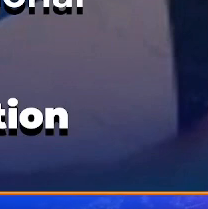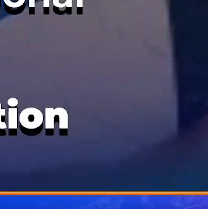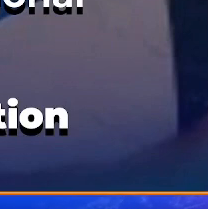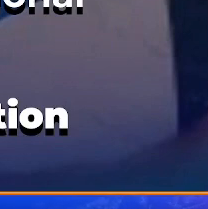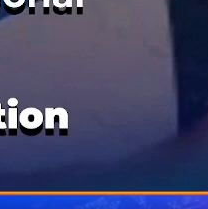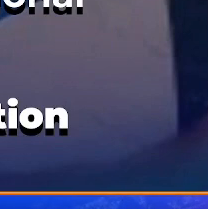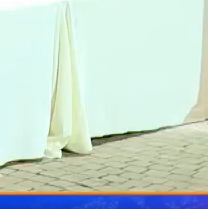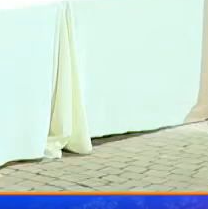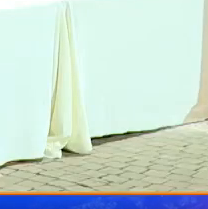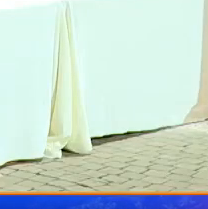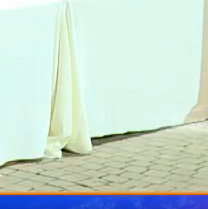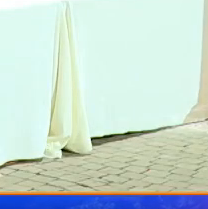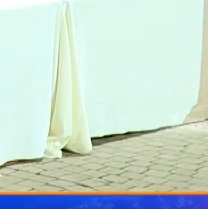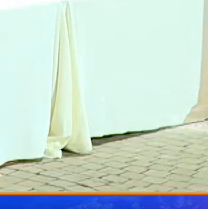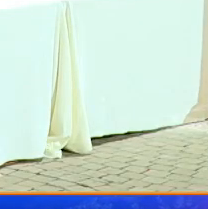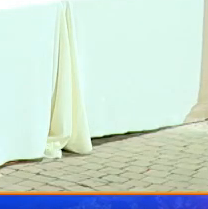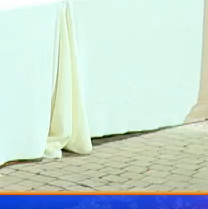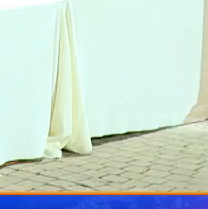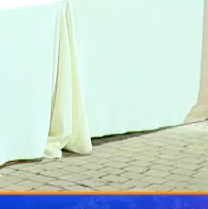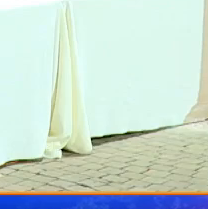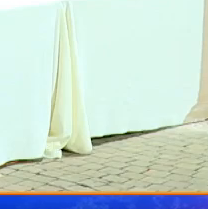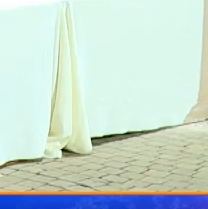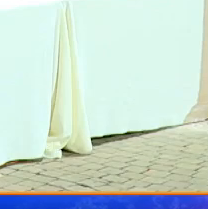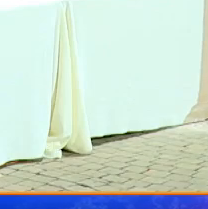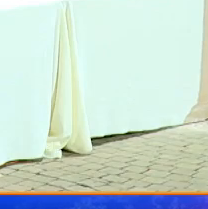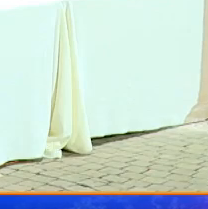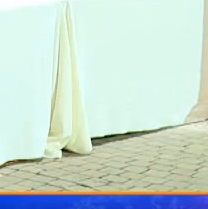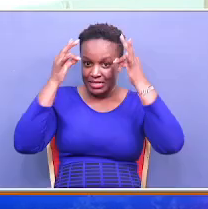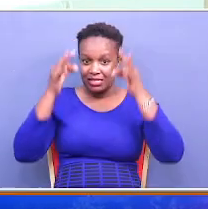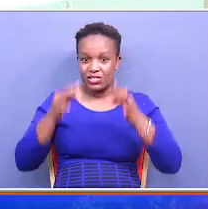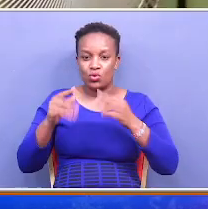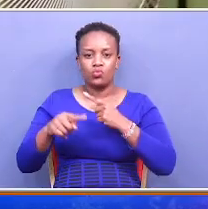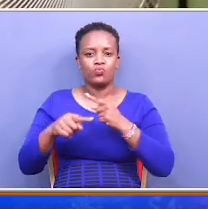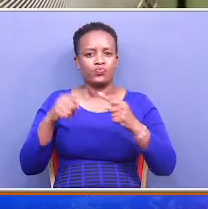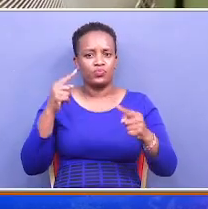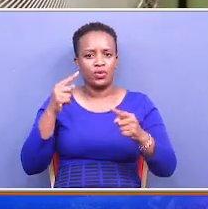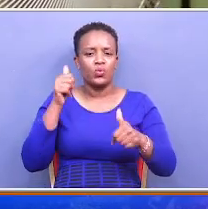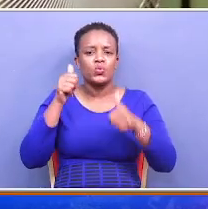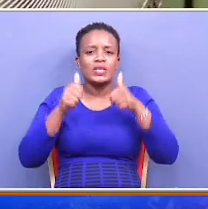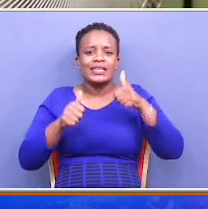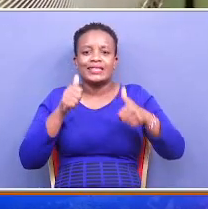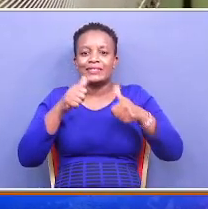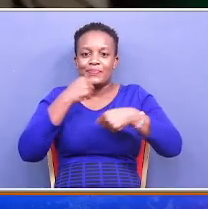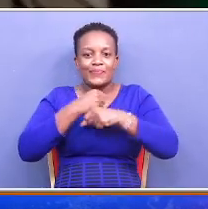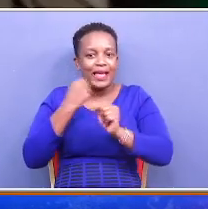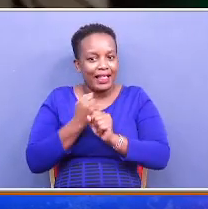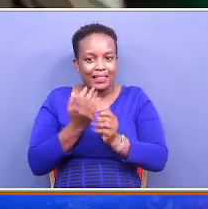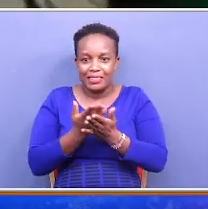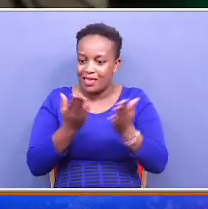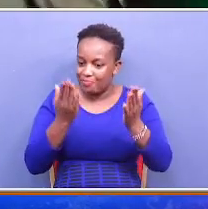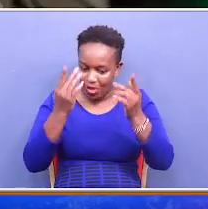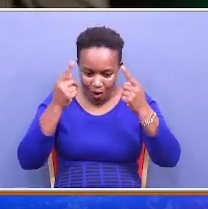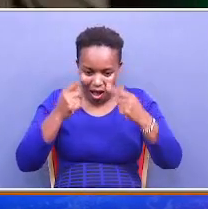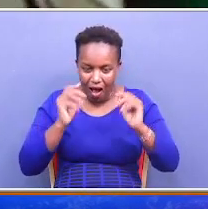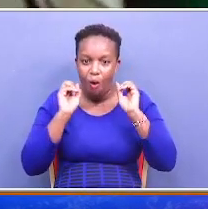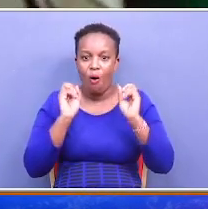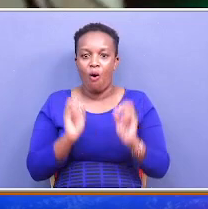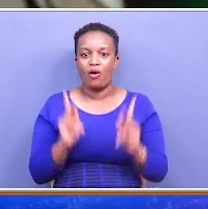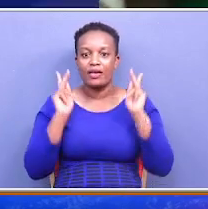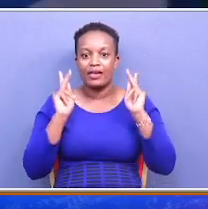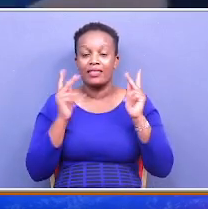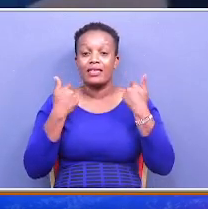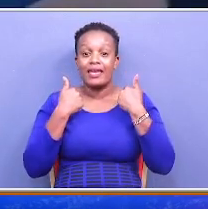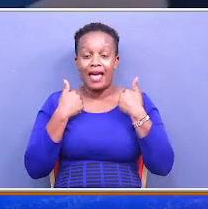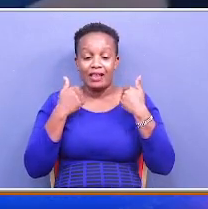a huge win after five decisions of the superior courts were quashed, rendering them nugatory. The Supreme Court ruled the basic